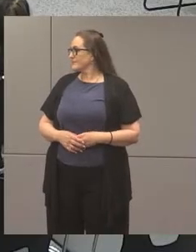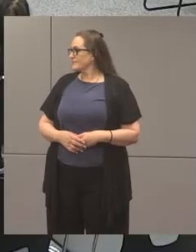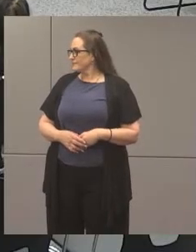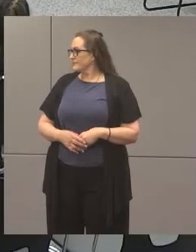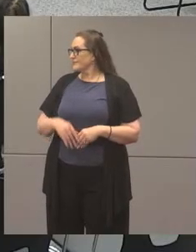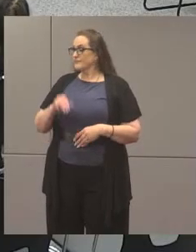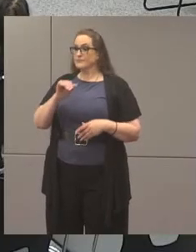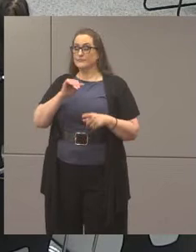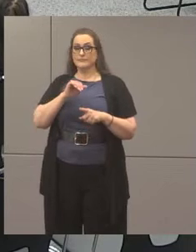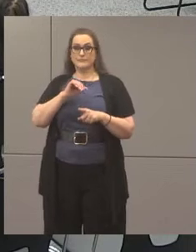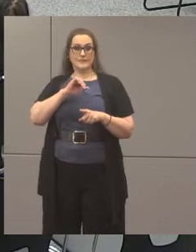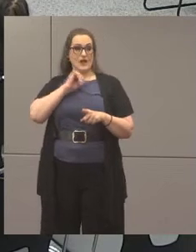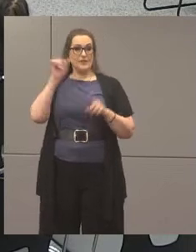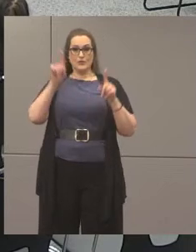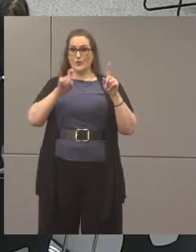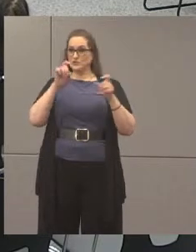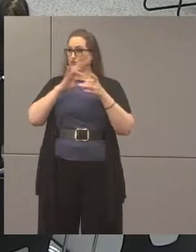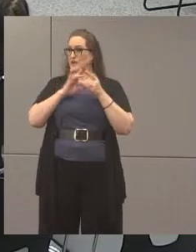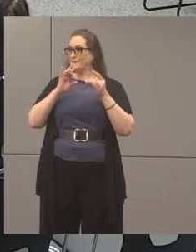Any other questions or comments?